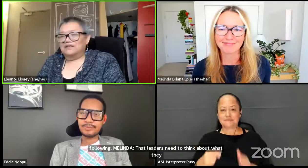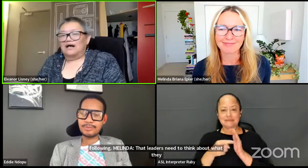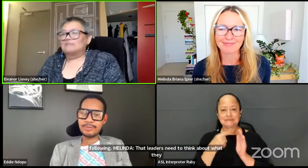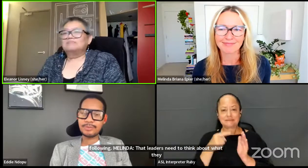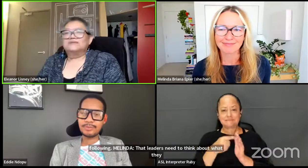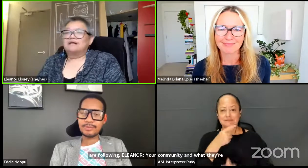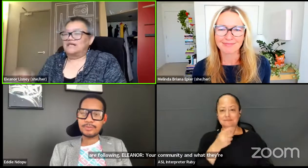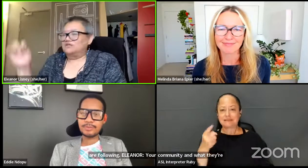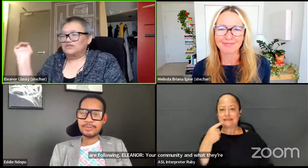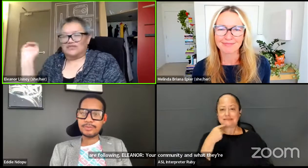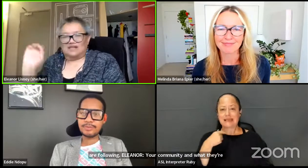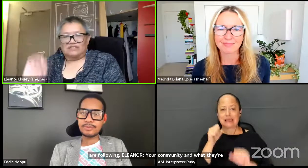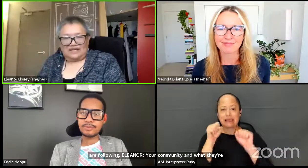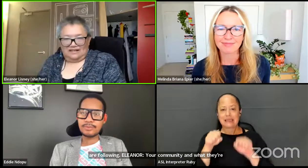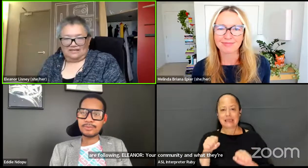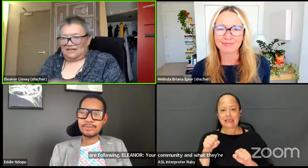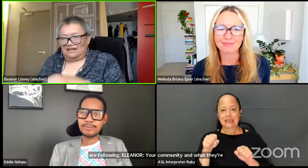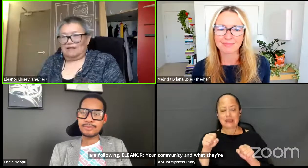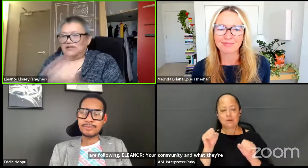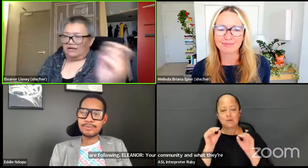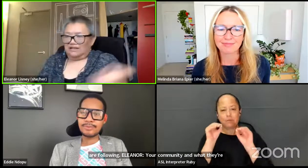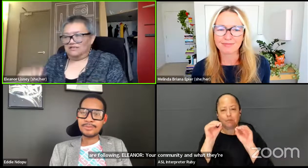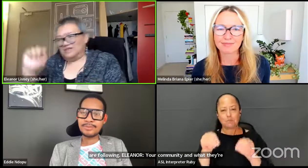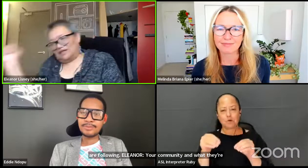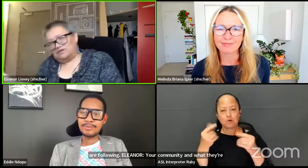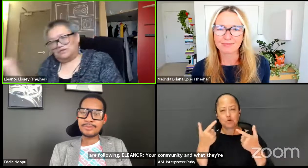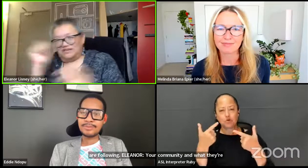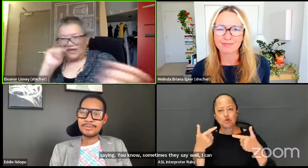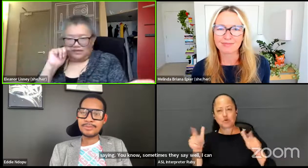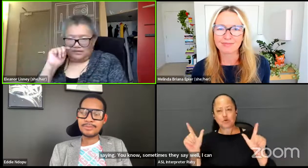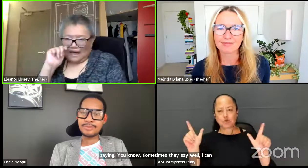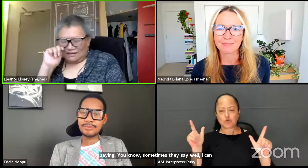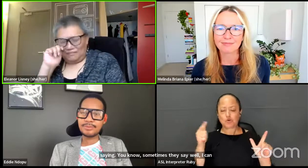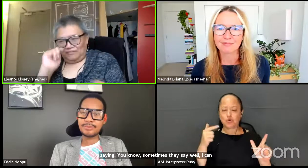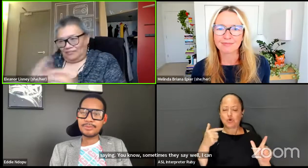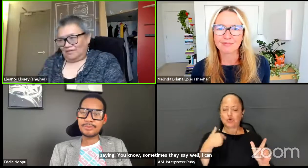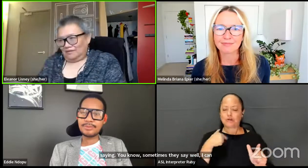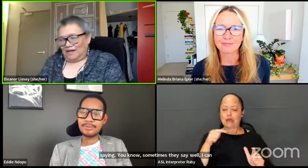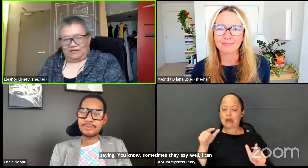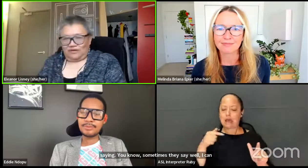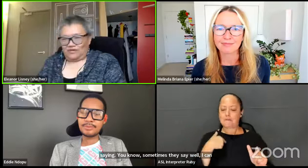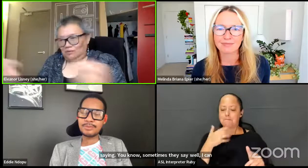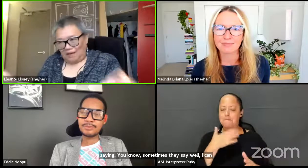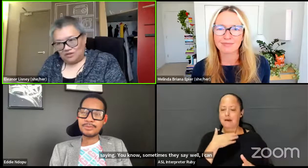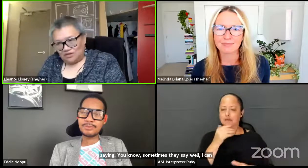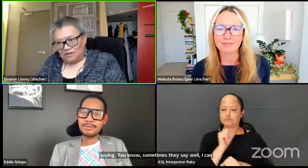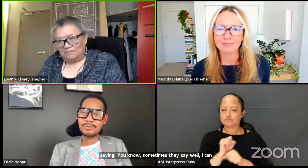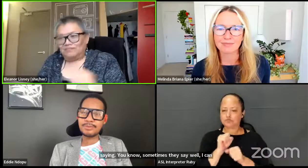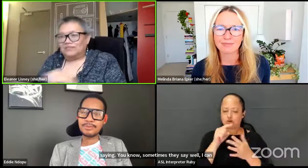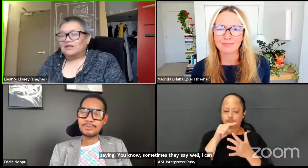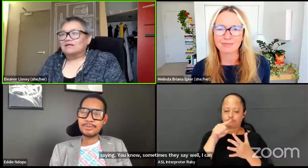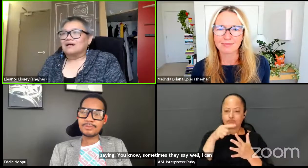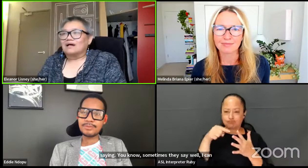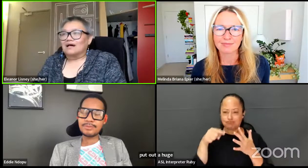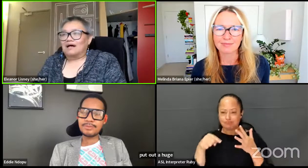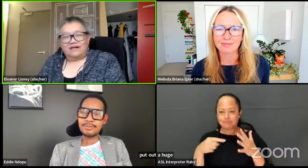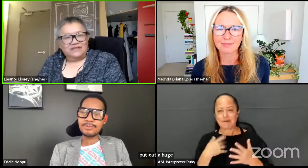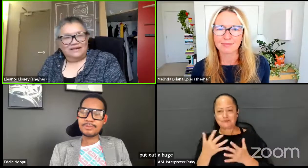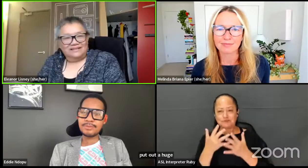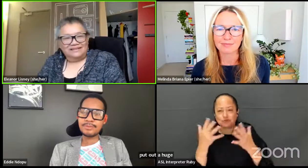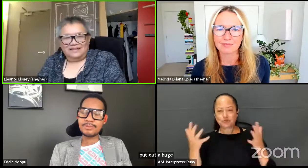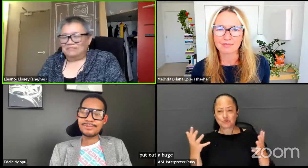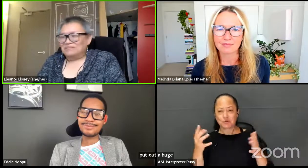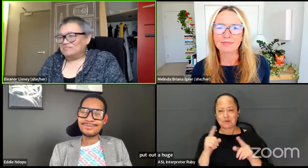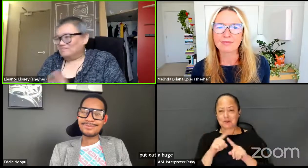well, I can put out a huge CD. You see, I'm director of this, I do that. I have got so much.